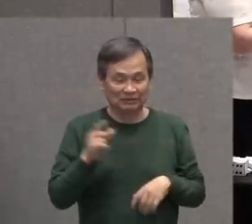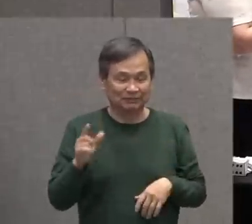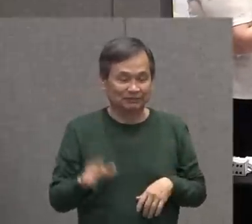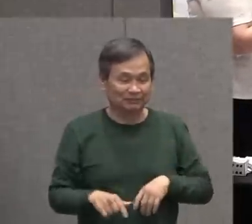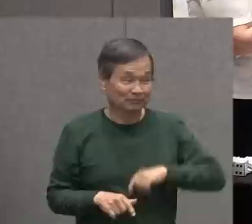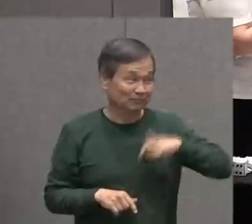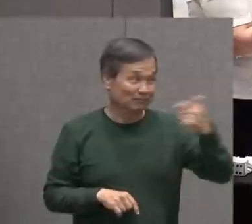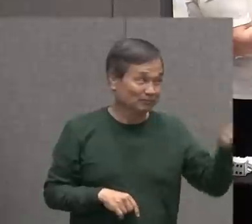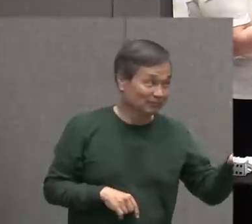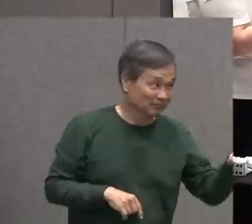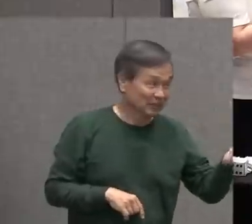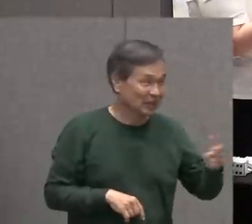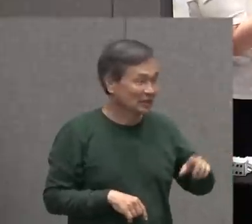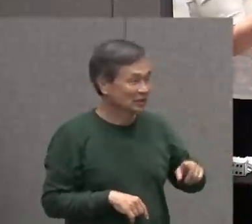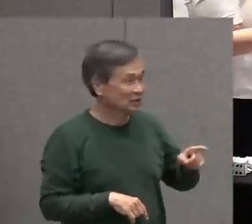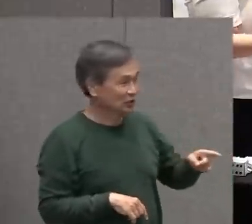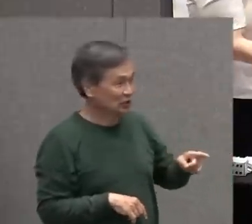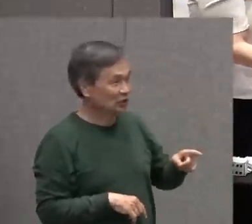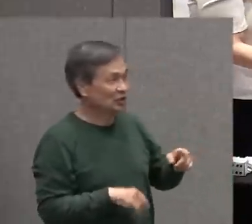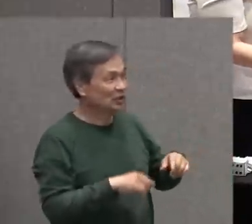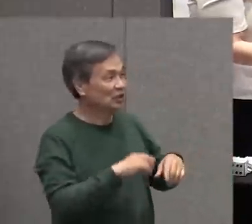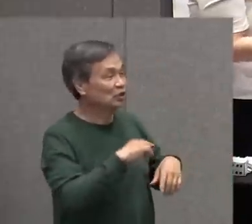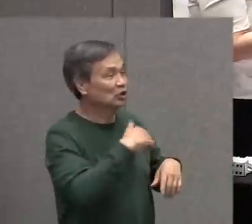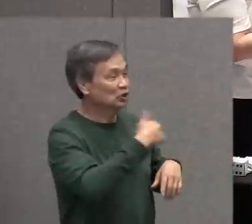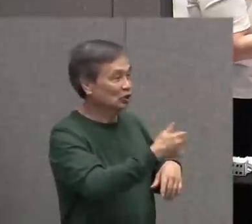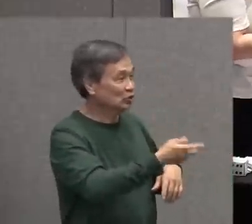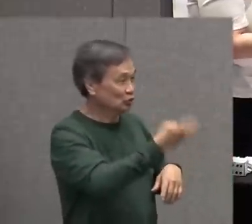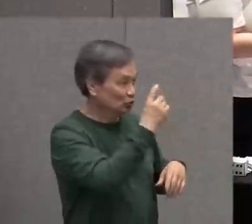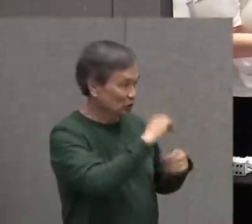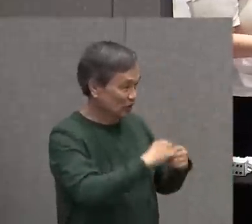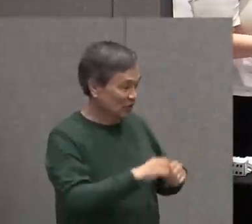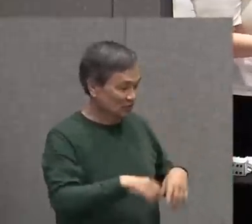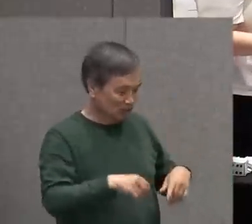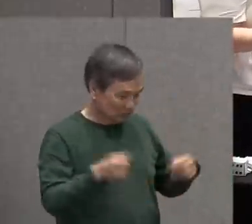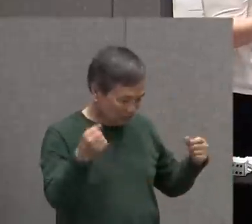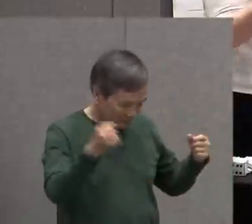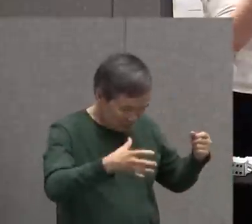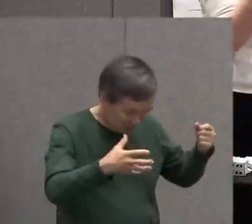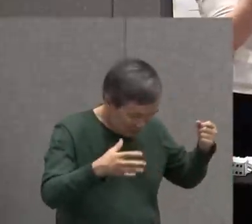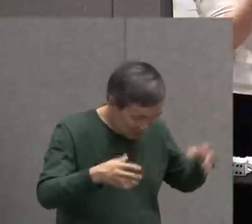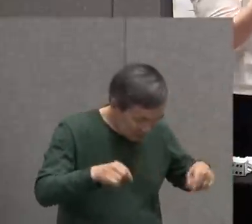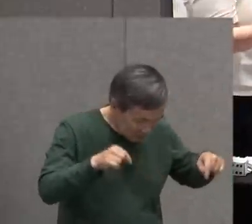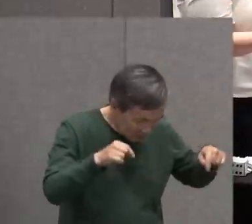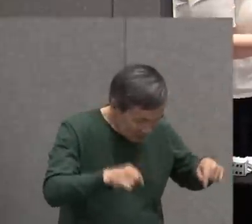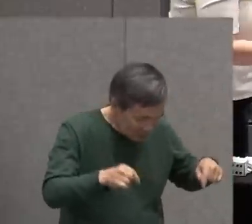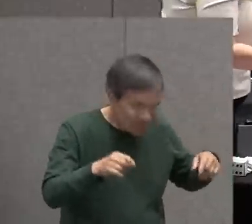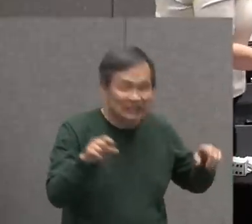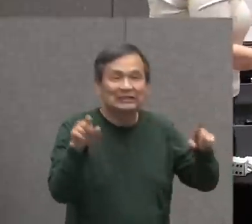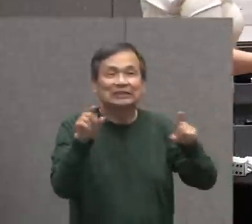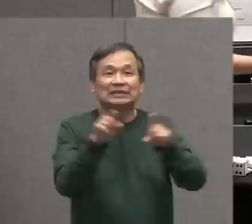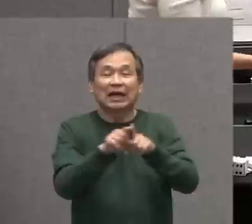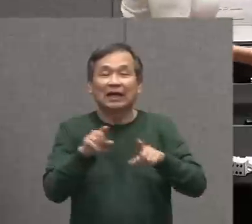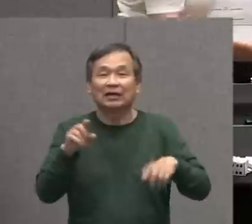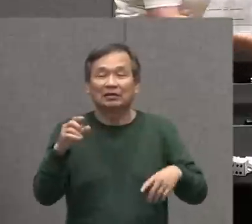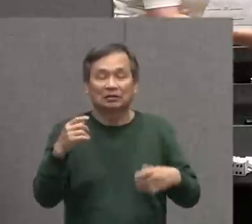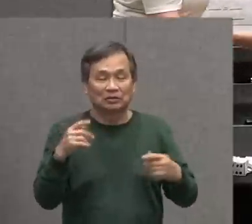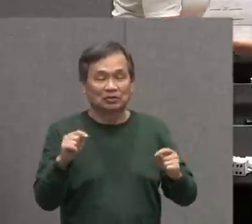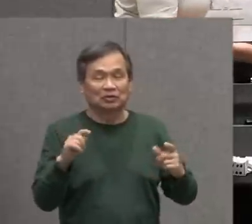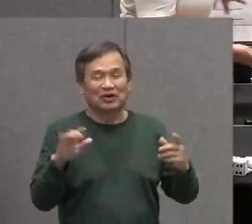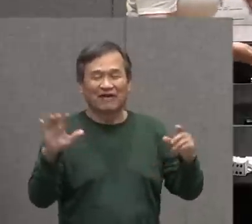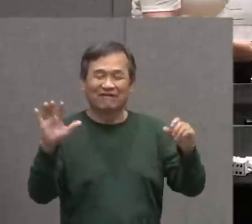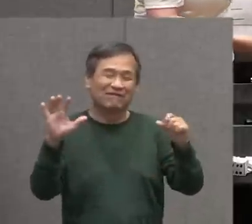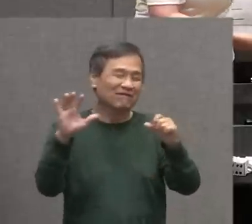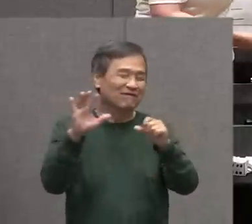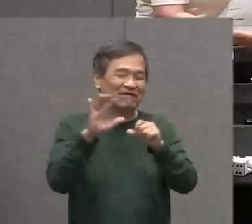going to roll the dice, and she's going to get another two numbers, and she's going to do the same thing. What we're going to try to do is fill up this grid